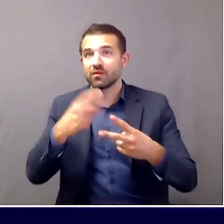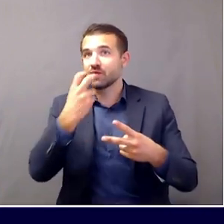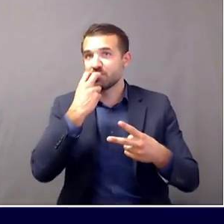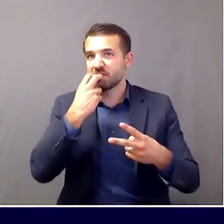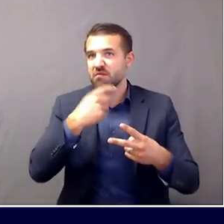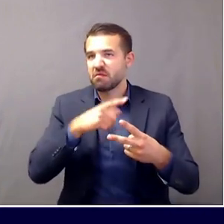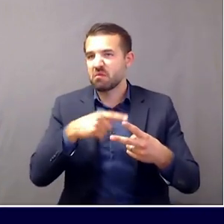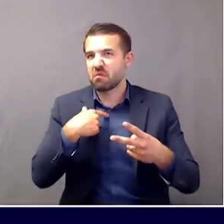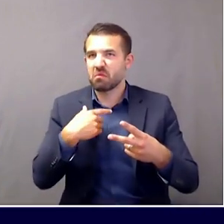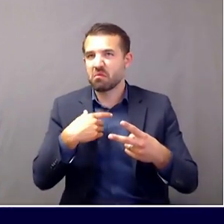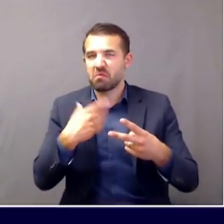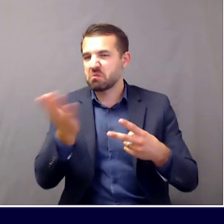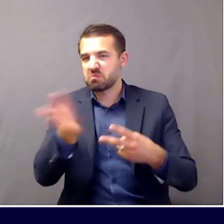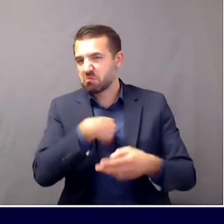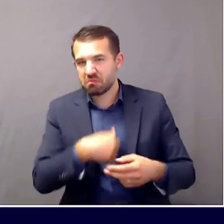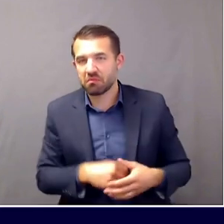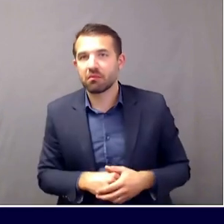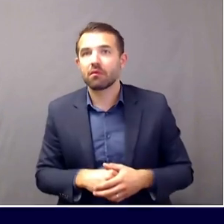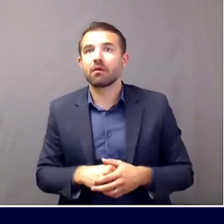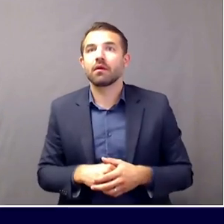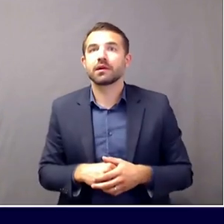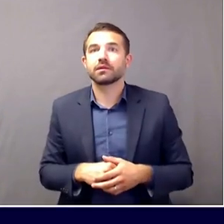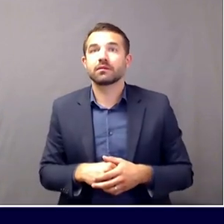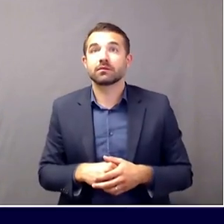Dr. Shah, in layman's terms, how do you